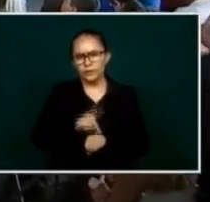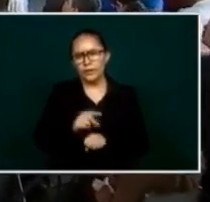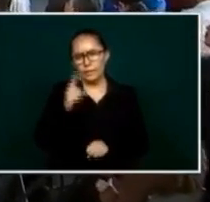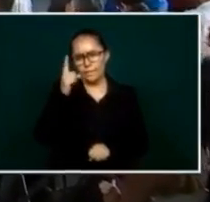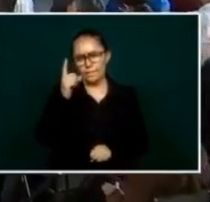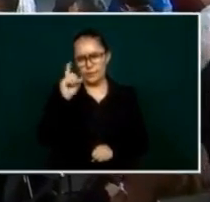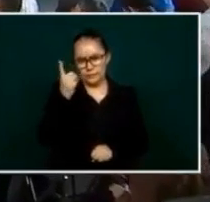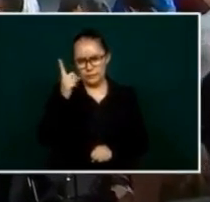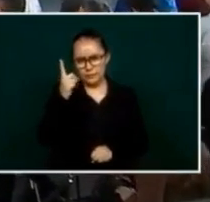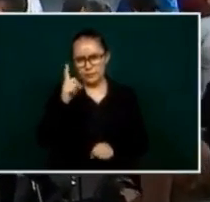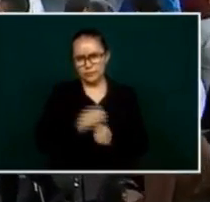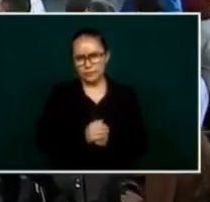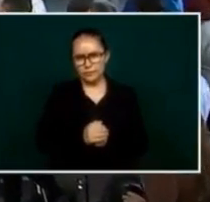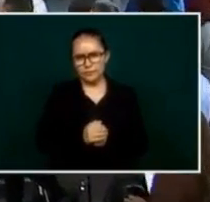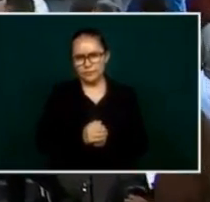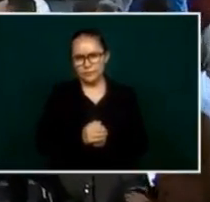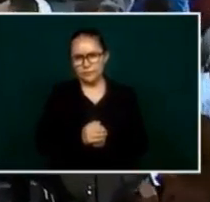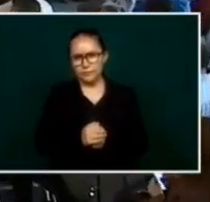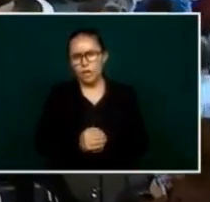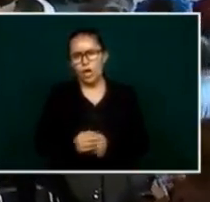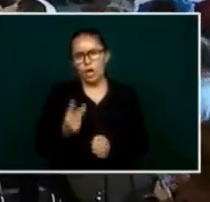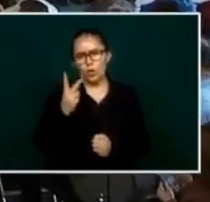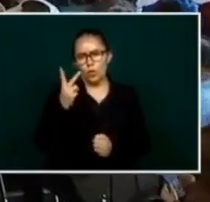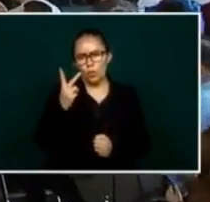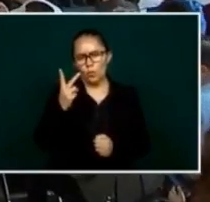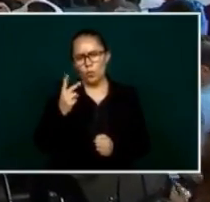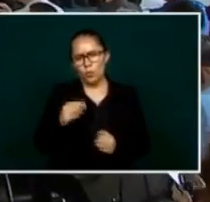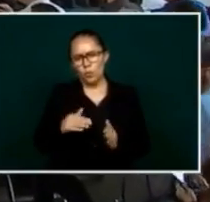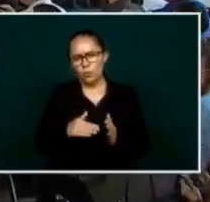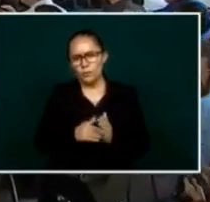As of the 1st of December of